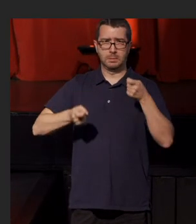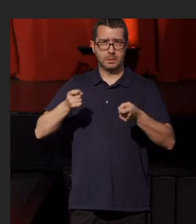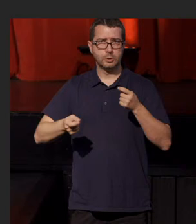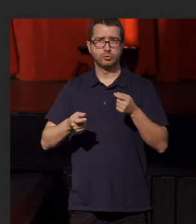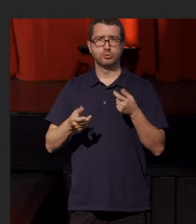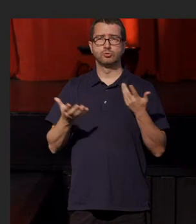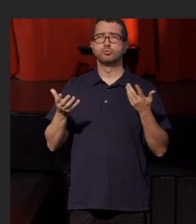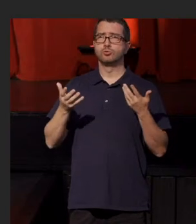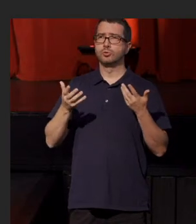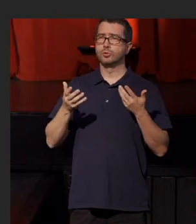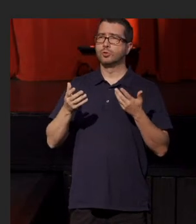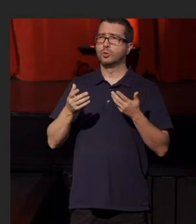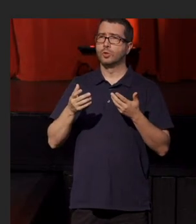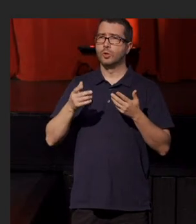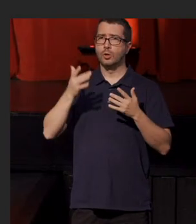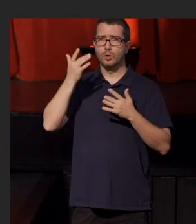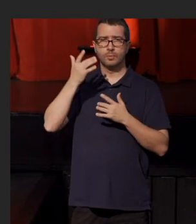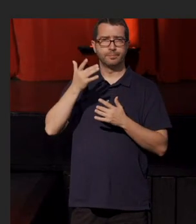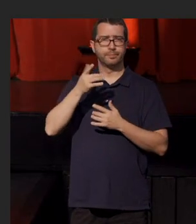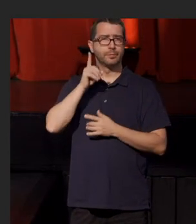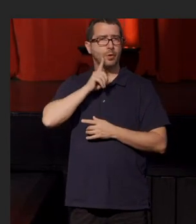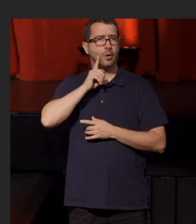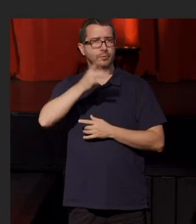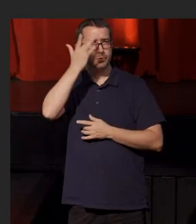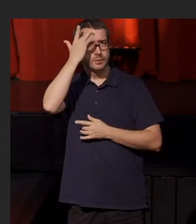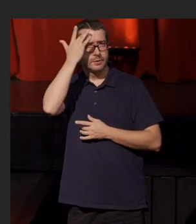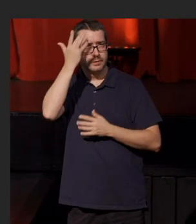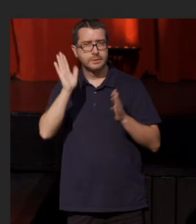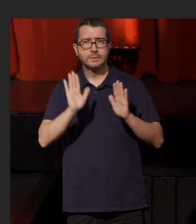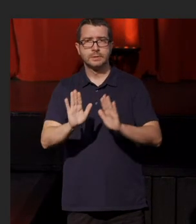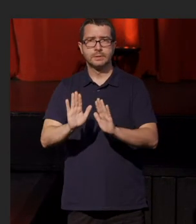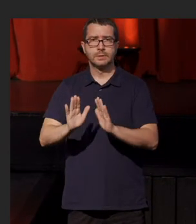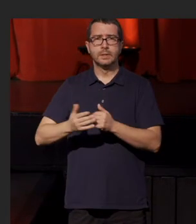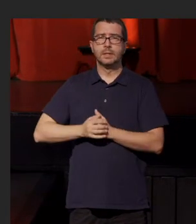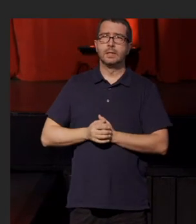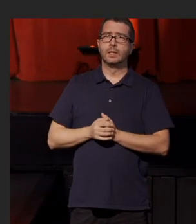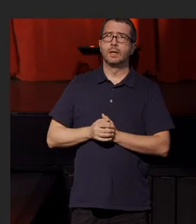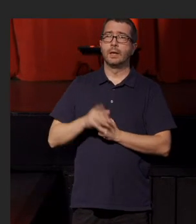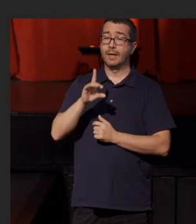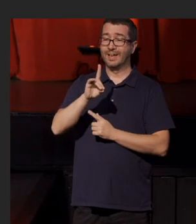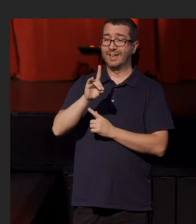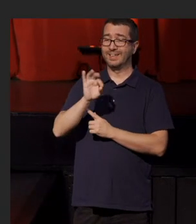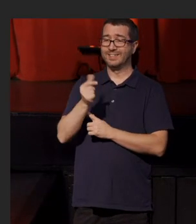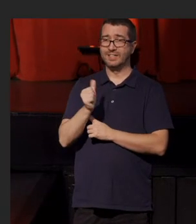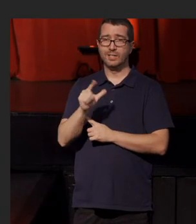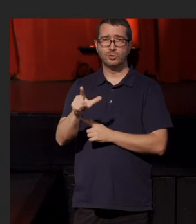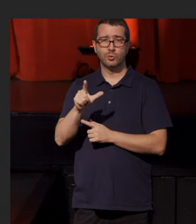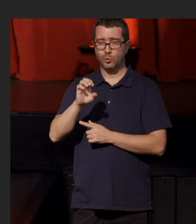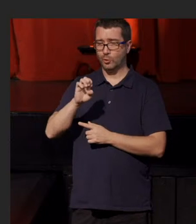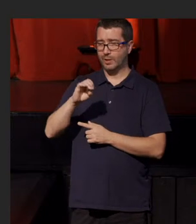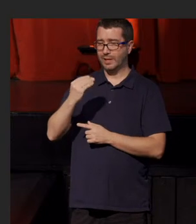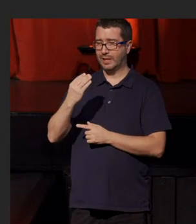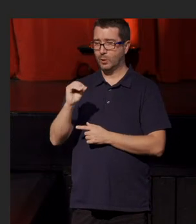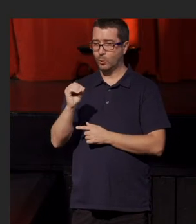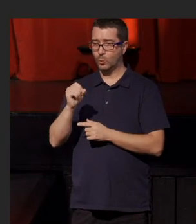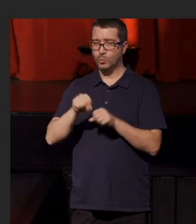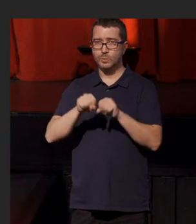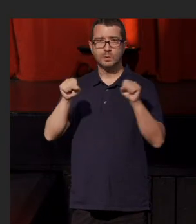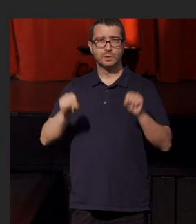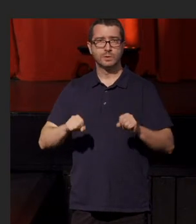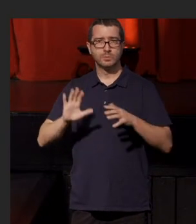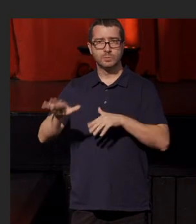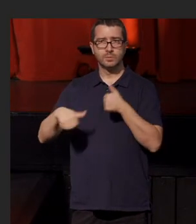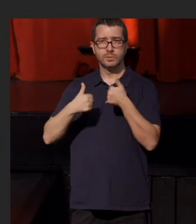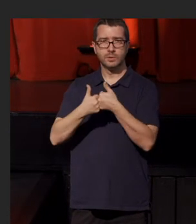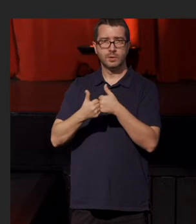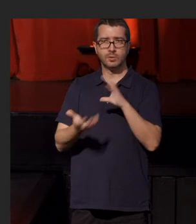and artificial intelligence. In 2019, she co-led the Digital Ecosystem Research Challenge, which brought together